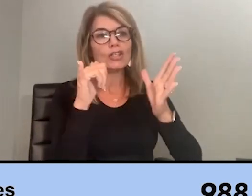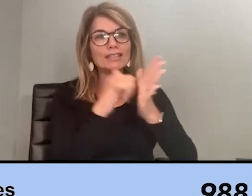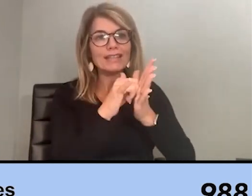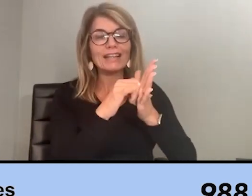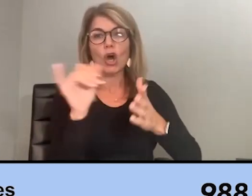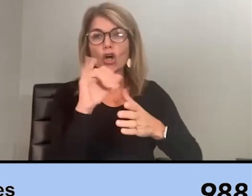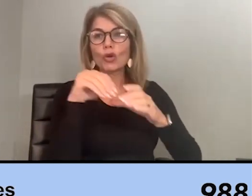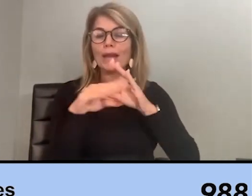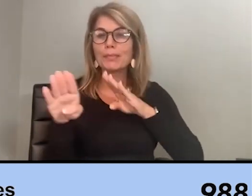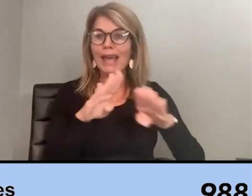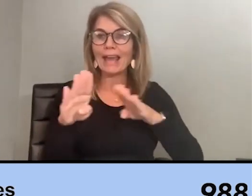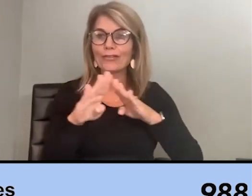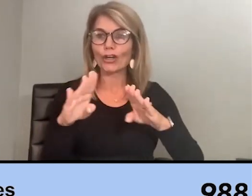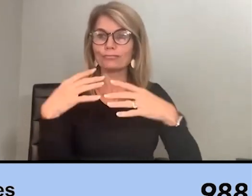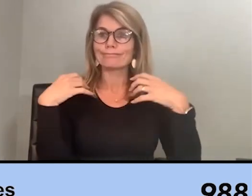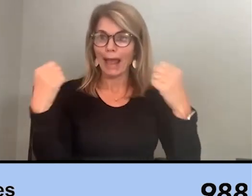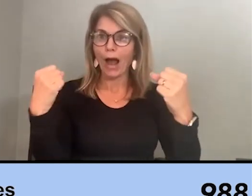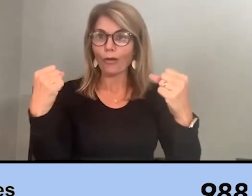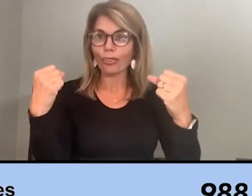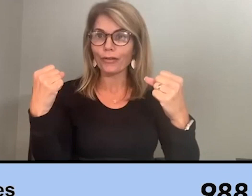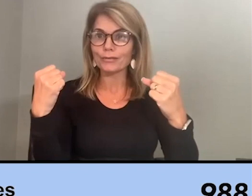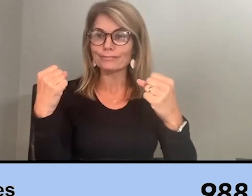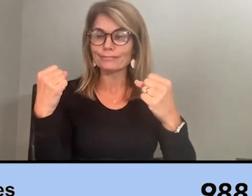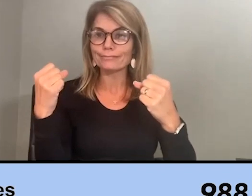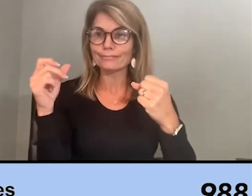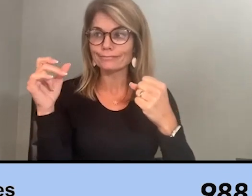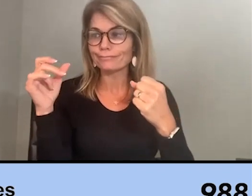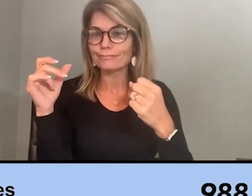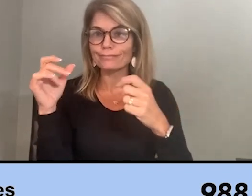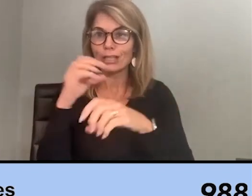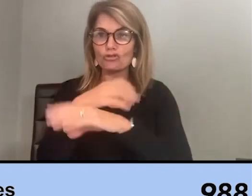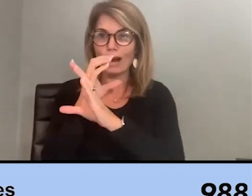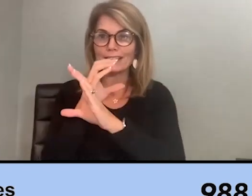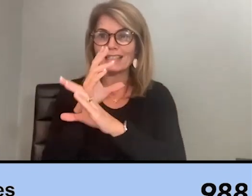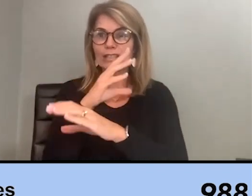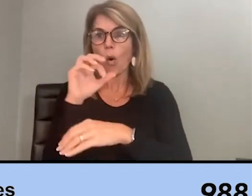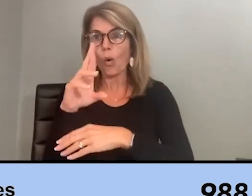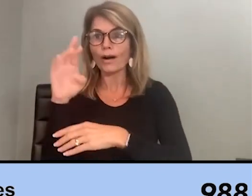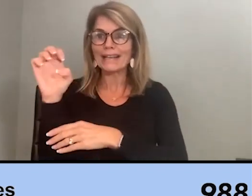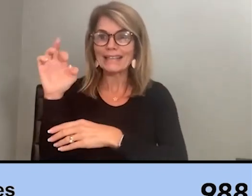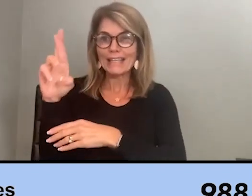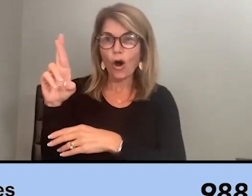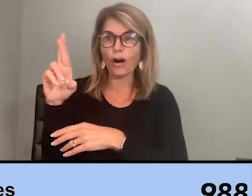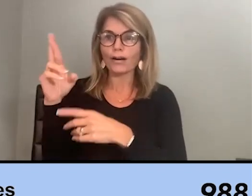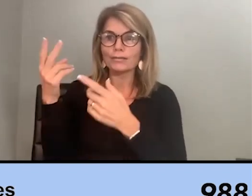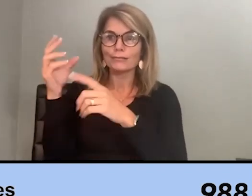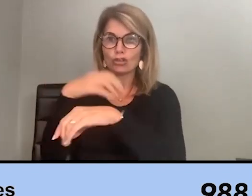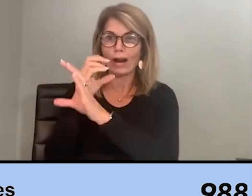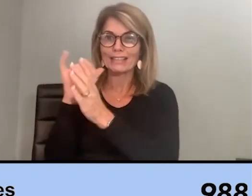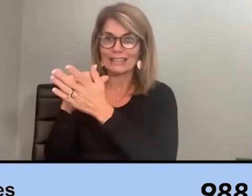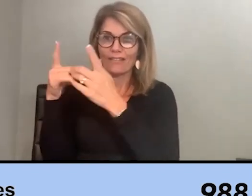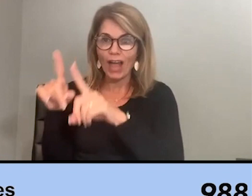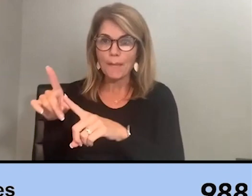health crisis compared to everyday emergency room style interventions and or inpatient care. So this concept of